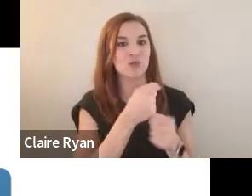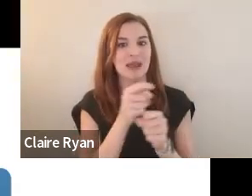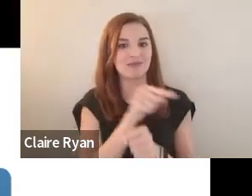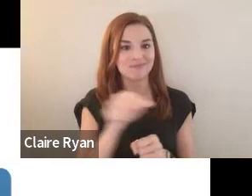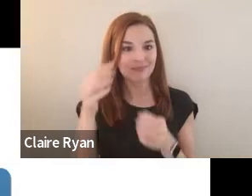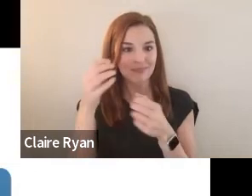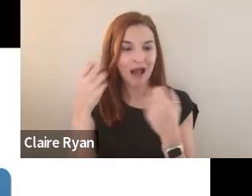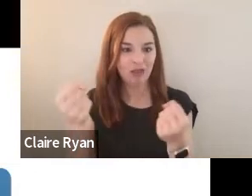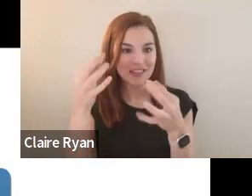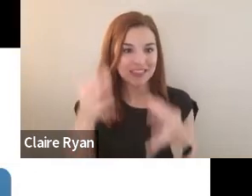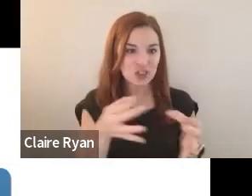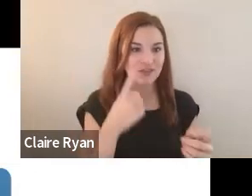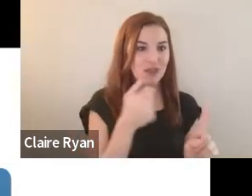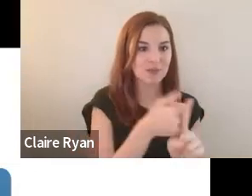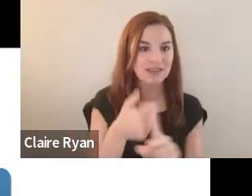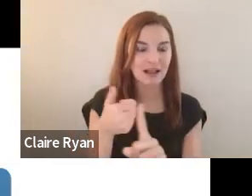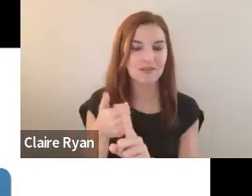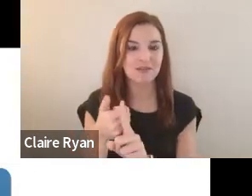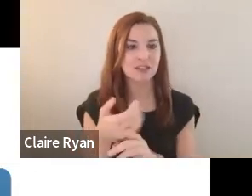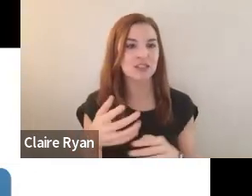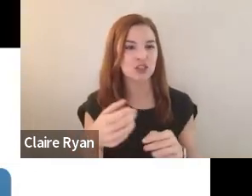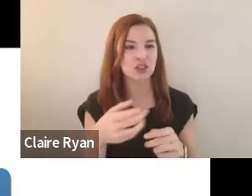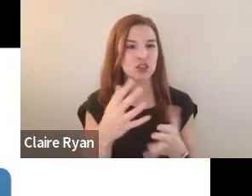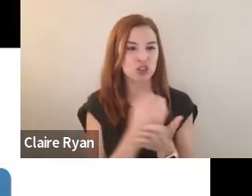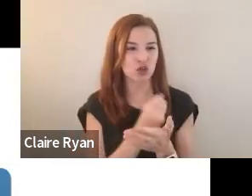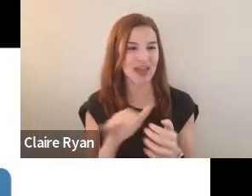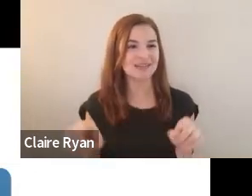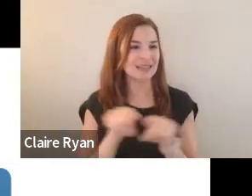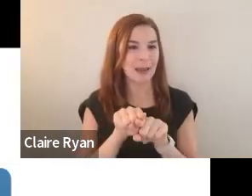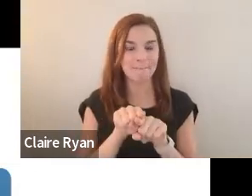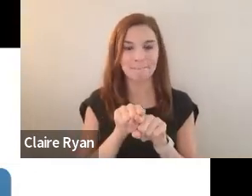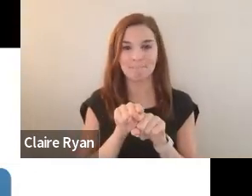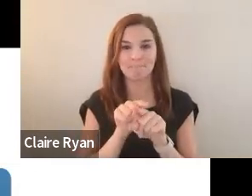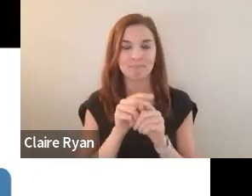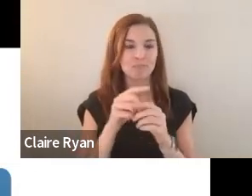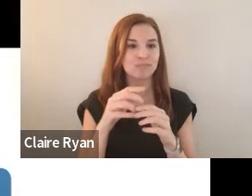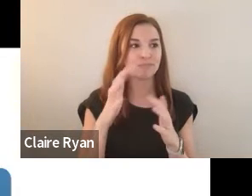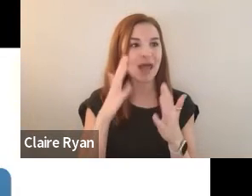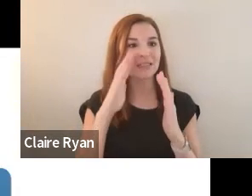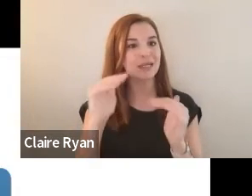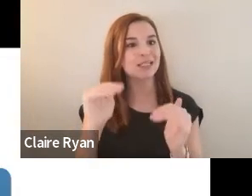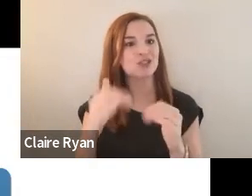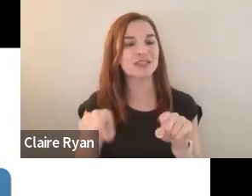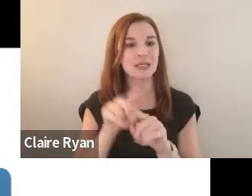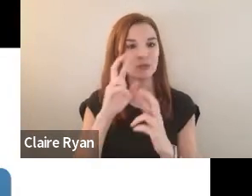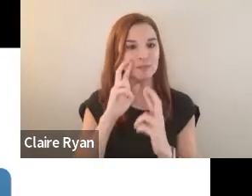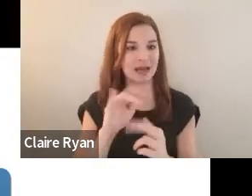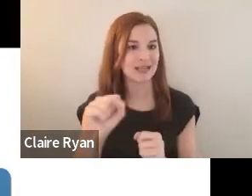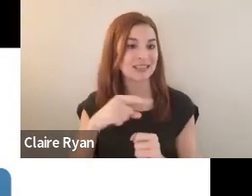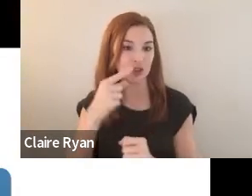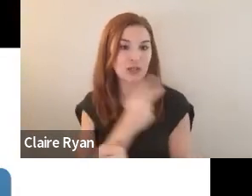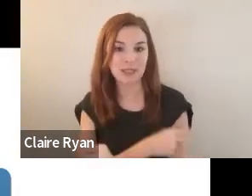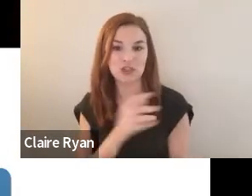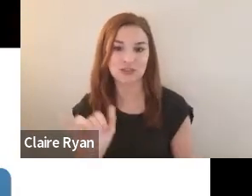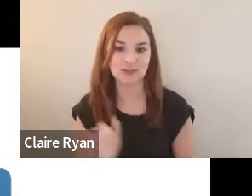make decisions, as well as tools to make health-related decisions that impact them. They deserve the exact